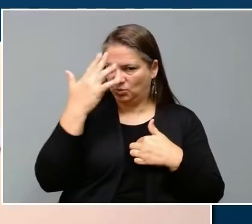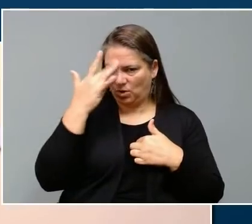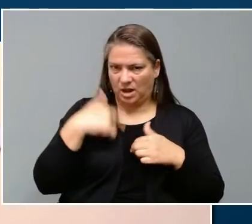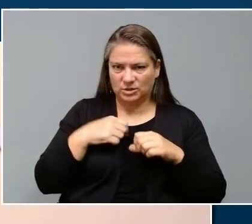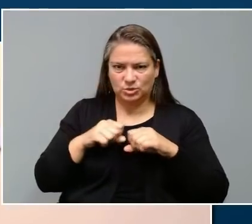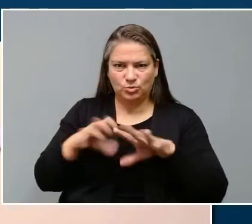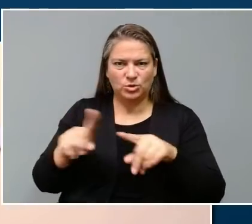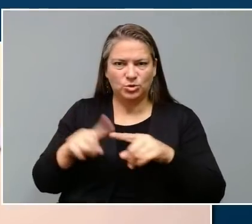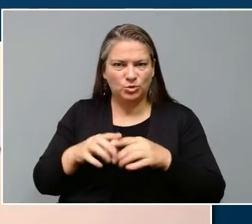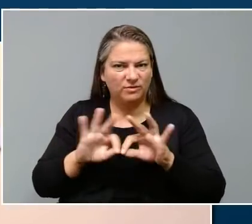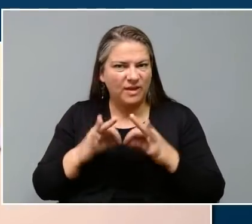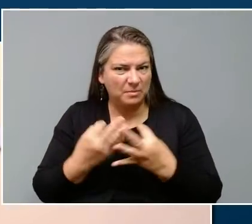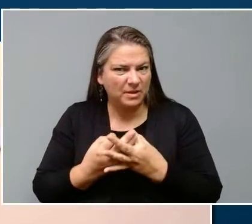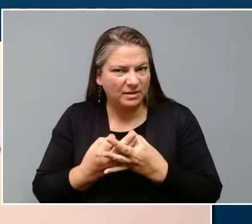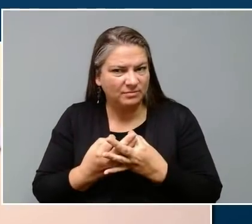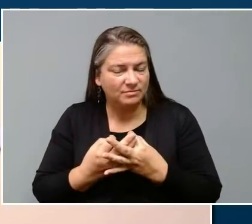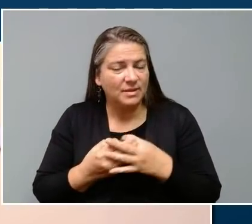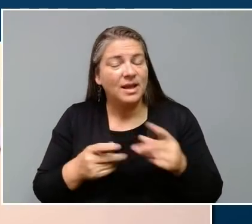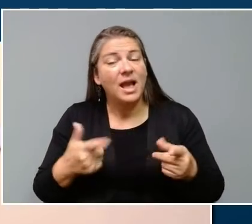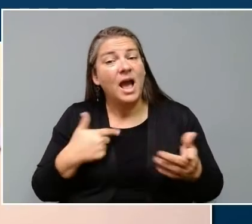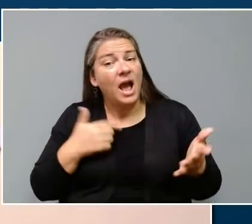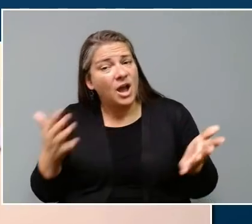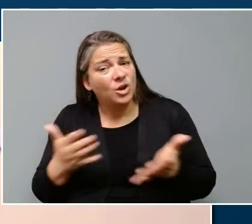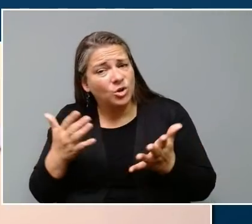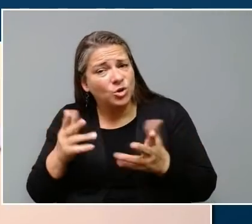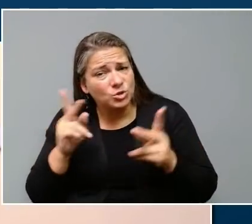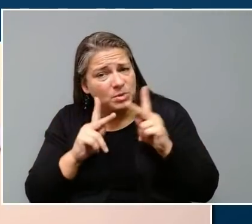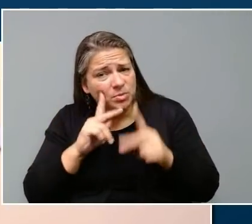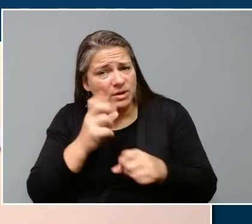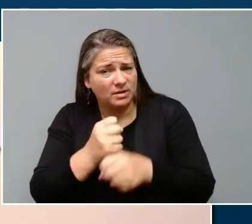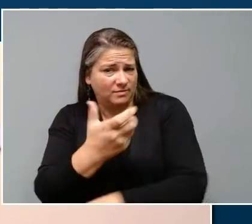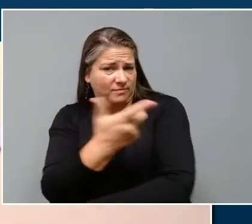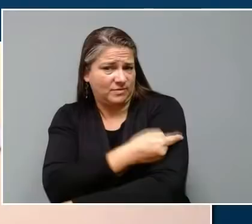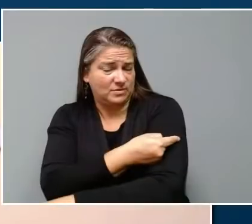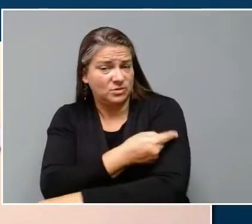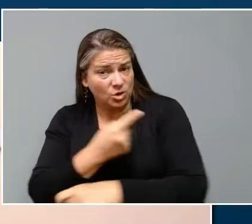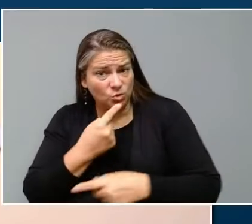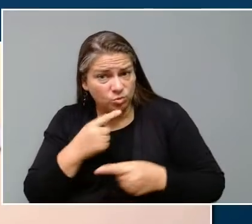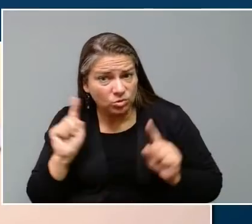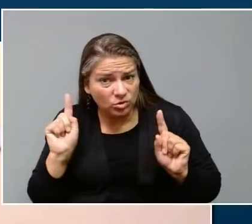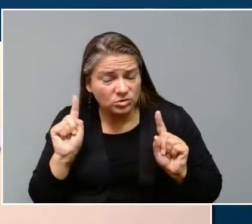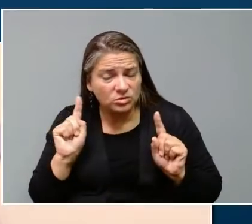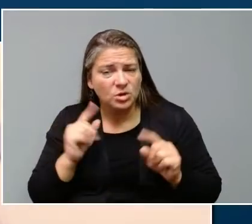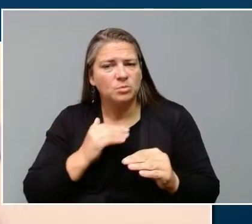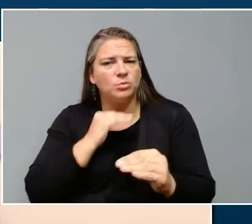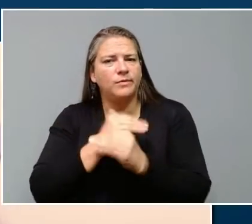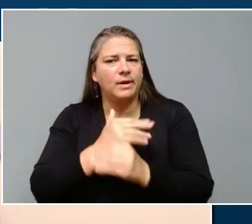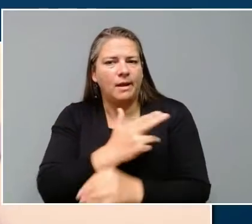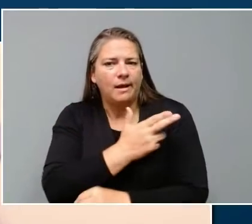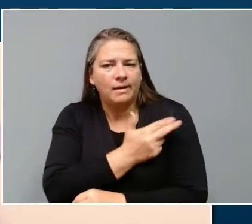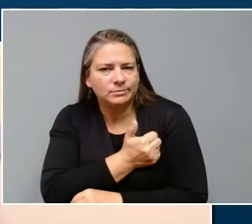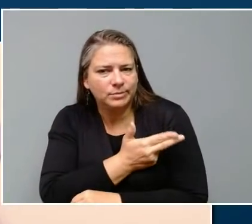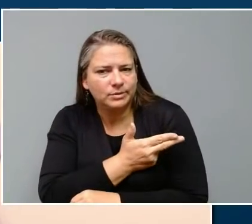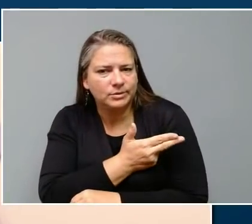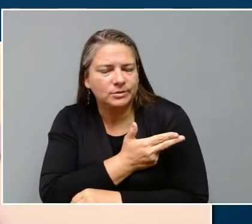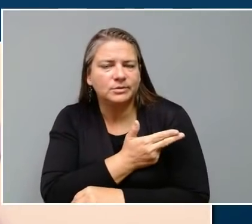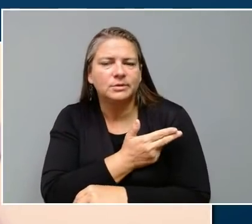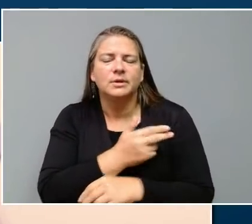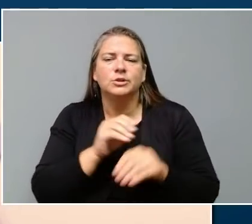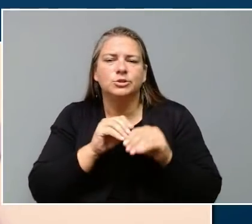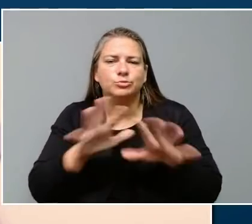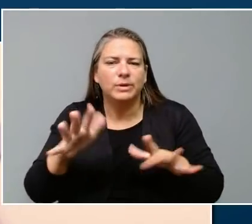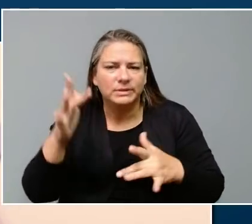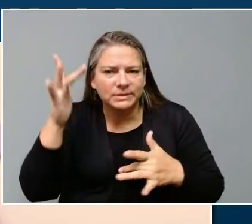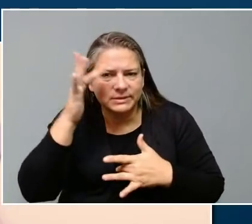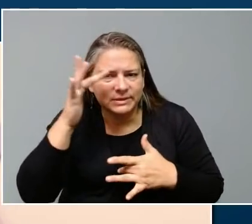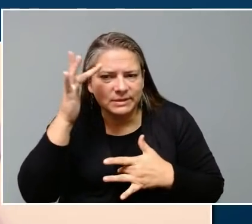other people to get the vaccine because it works. It helps prevent hospital stays. It helps prevent severe illness, spread of disease. It helps keep the people around